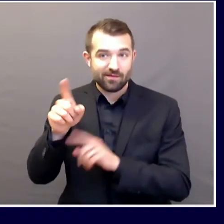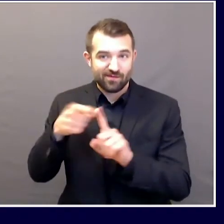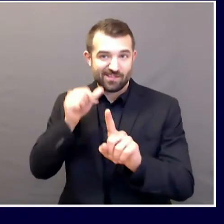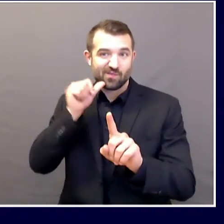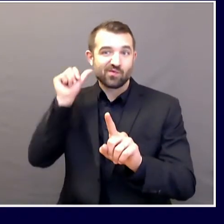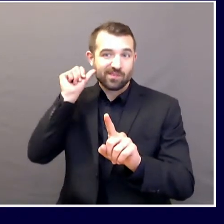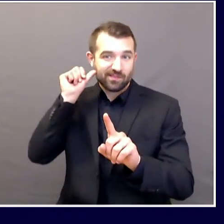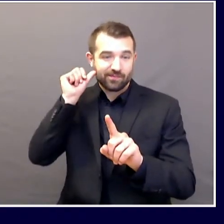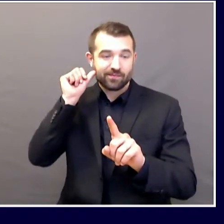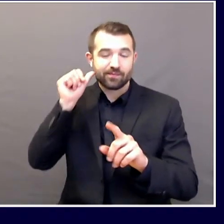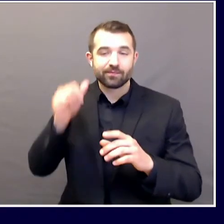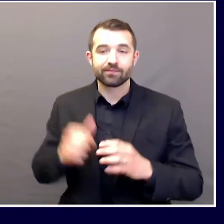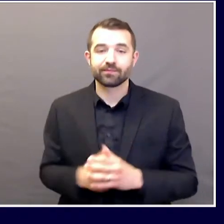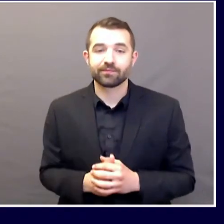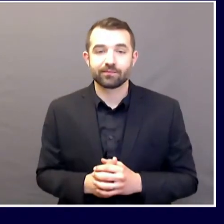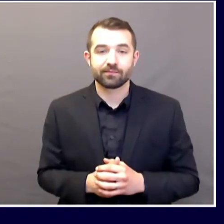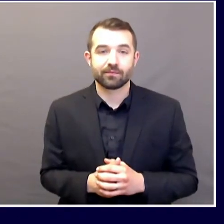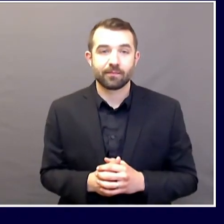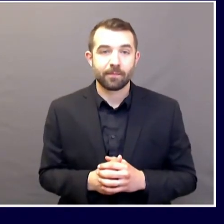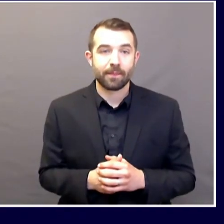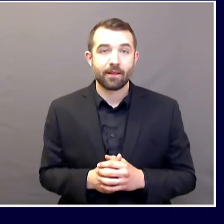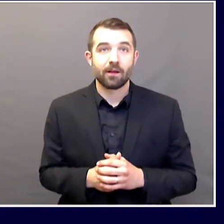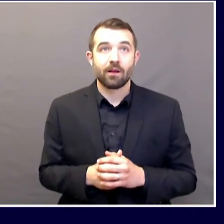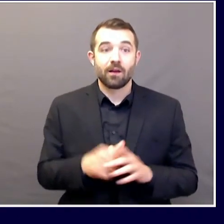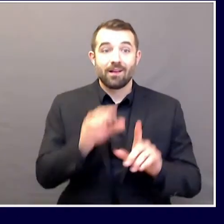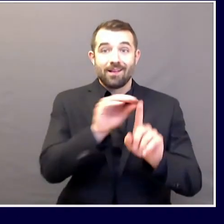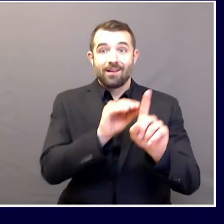alone. Of those,